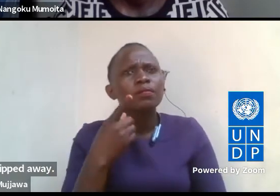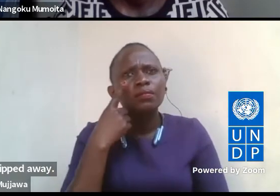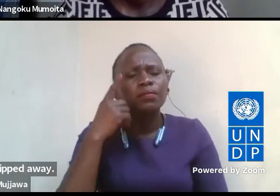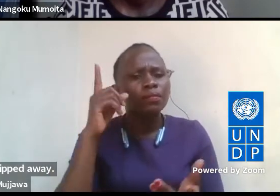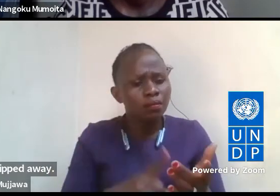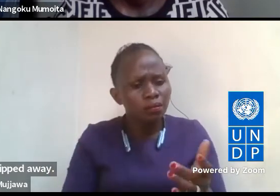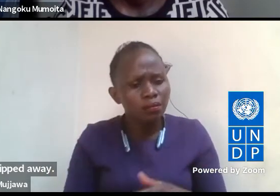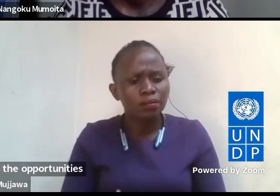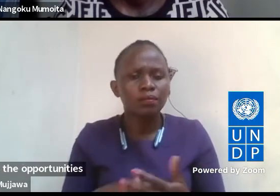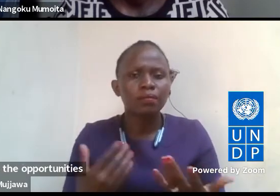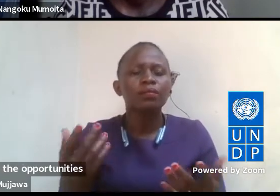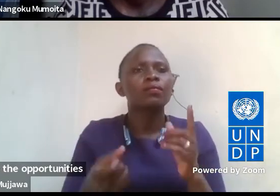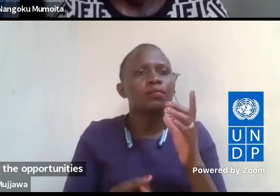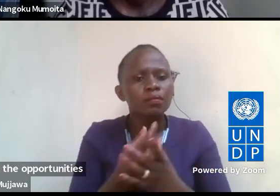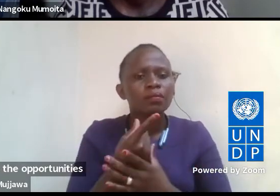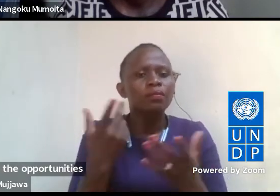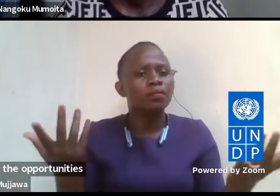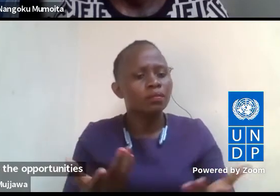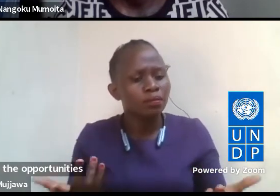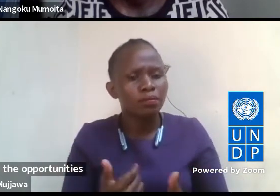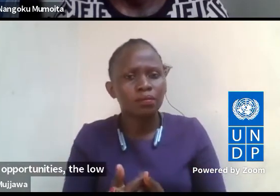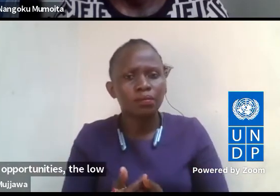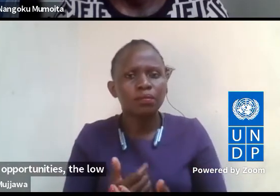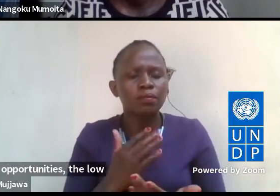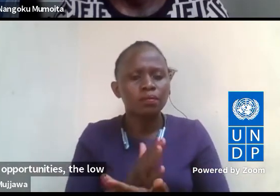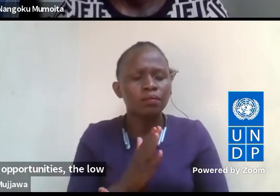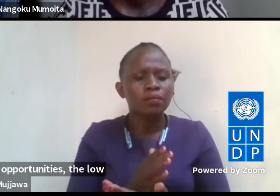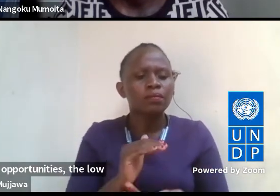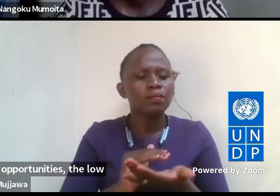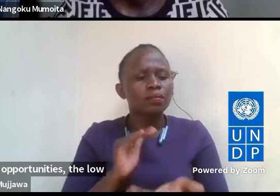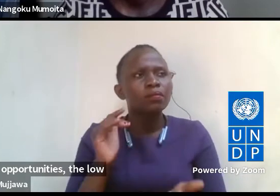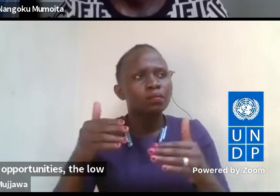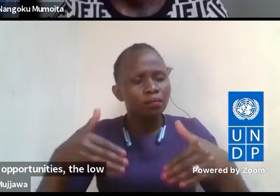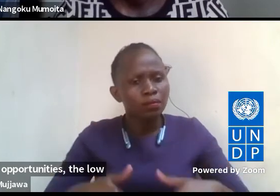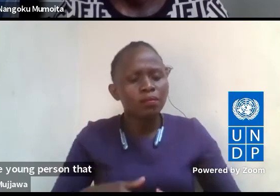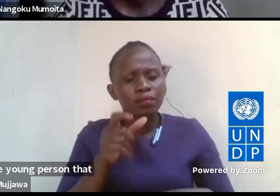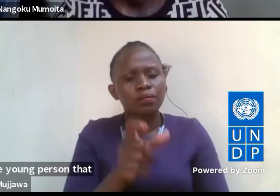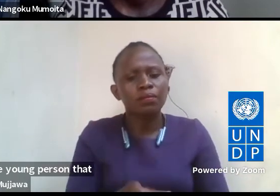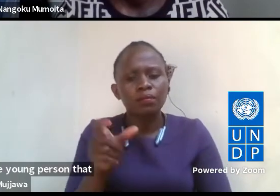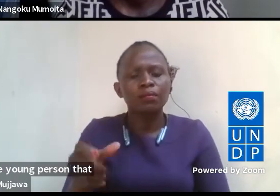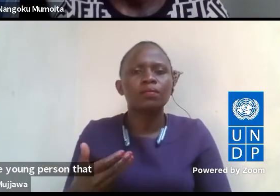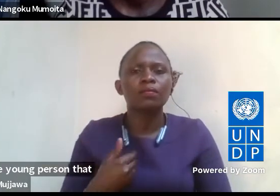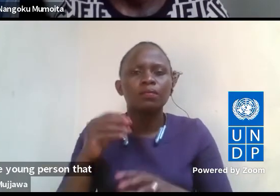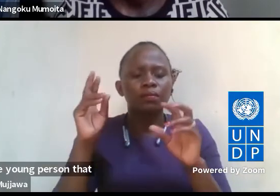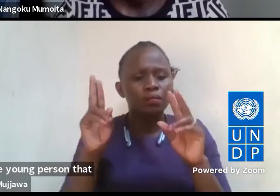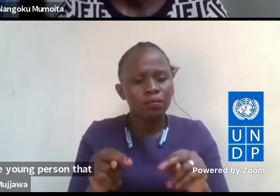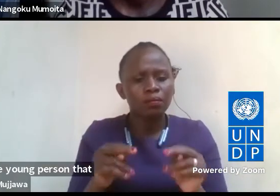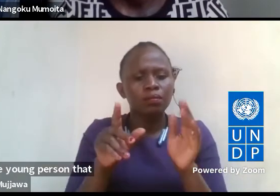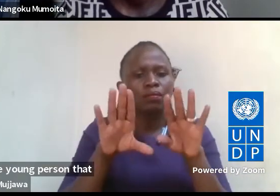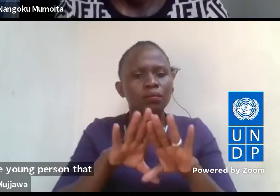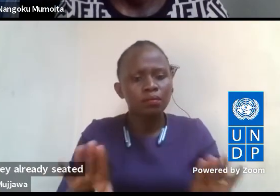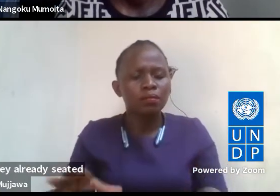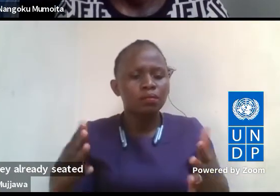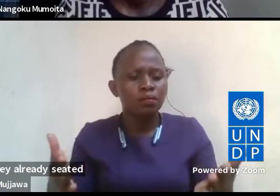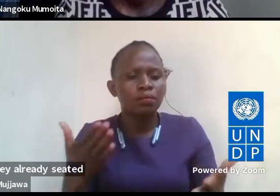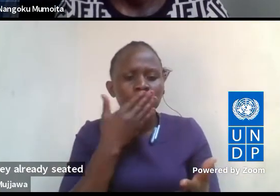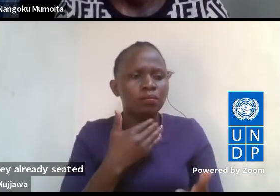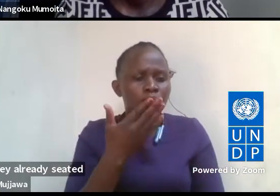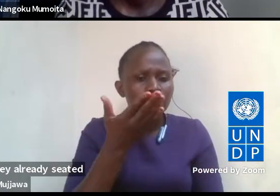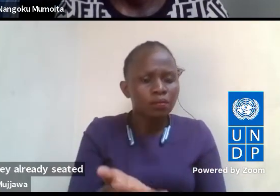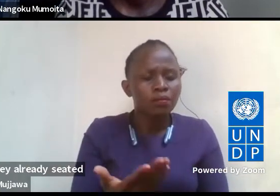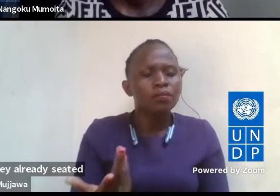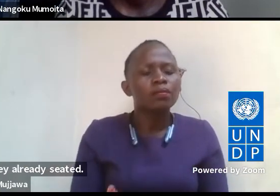the opportunities, the low-hanging fruits initially for the young person that doesn't own the land where the oil is seated? Where